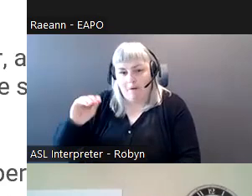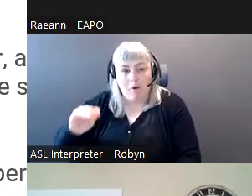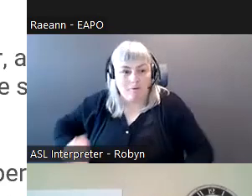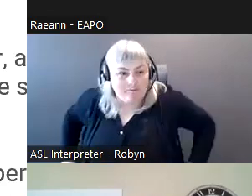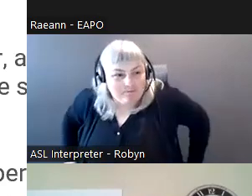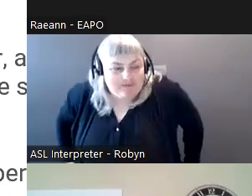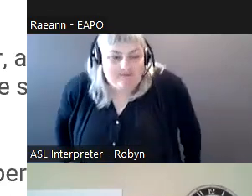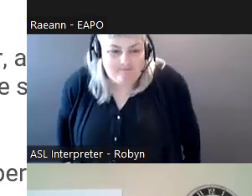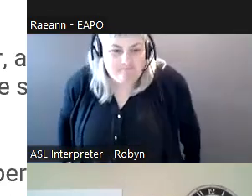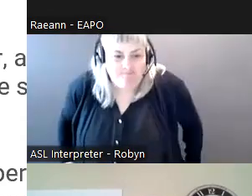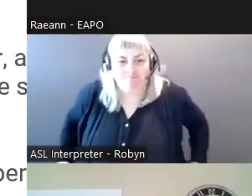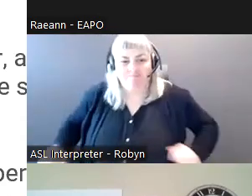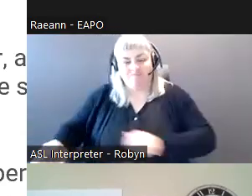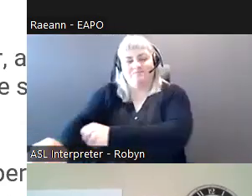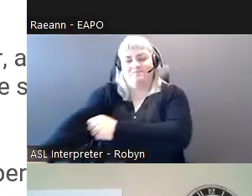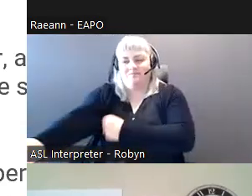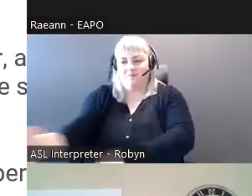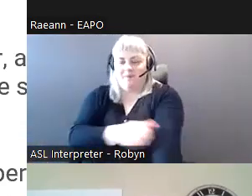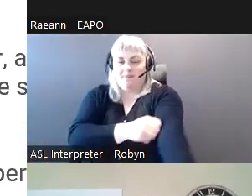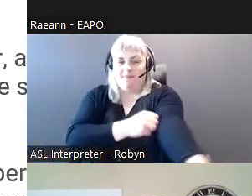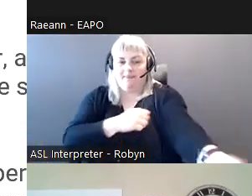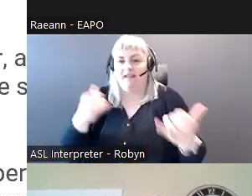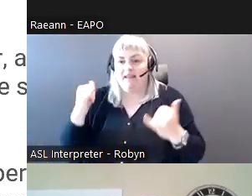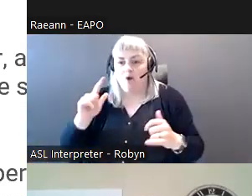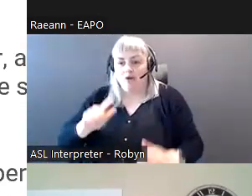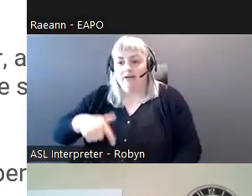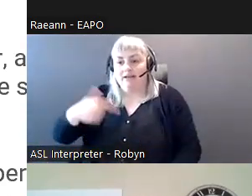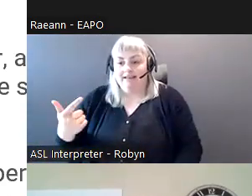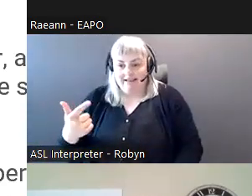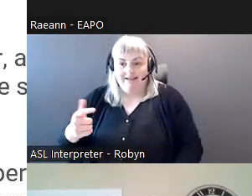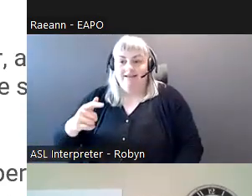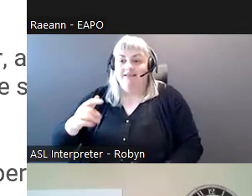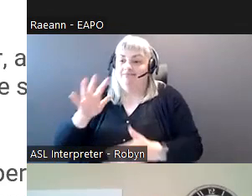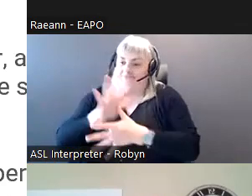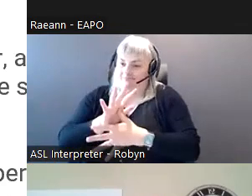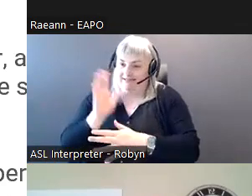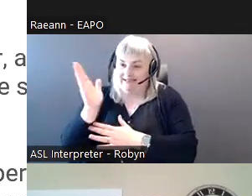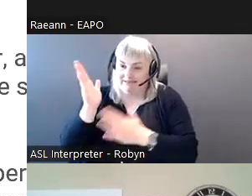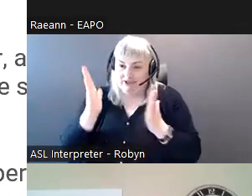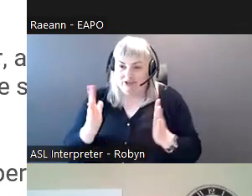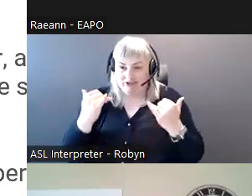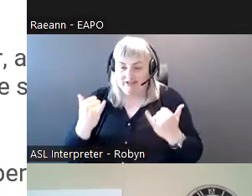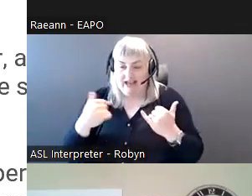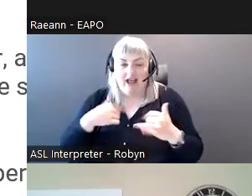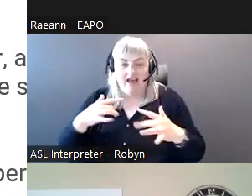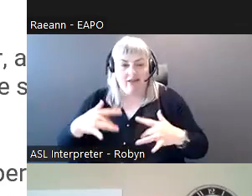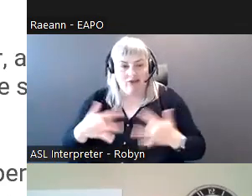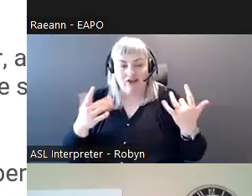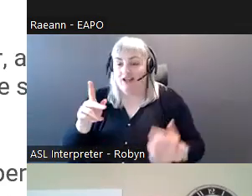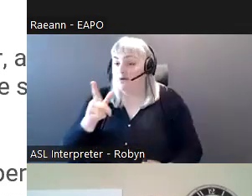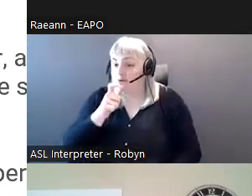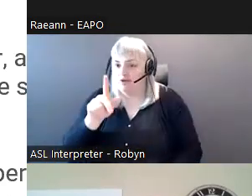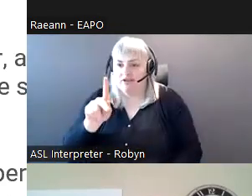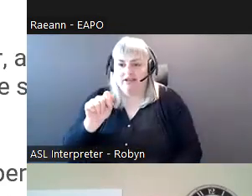So now on to our keynote speaker for today. I am beyond thrilled to have Karine